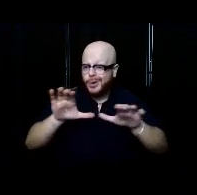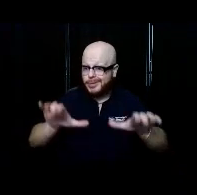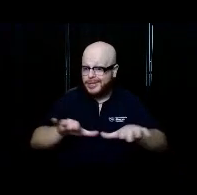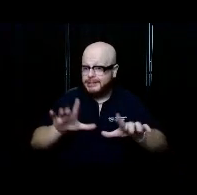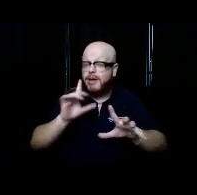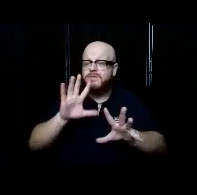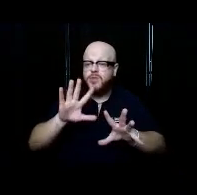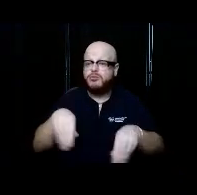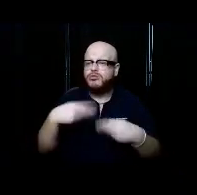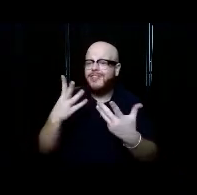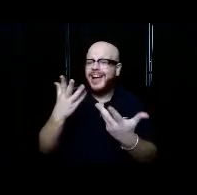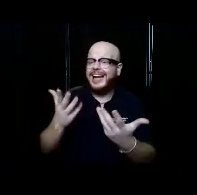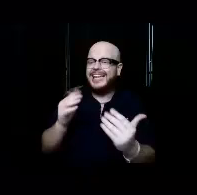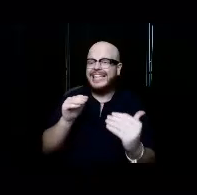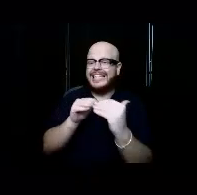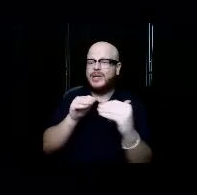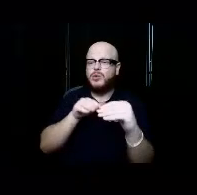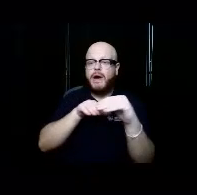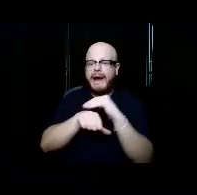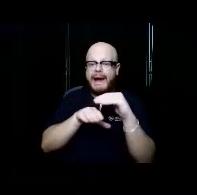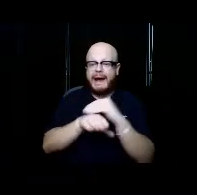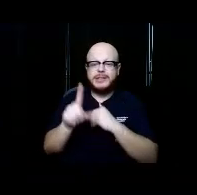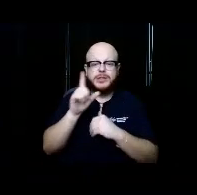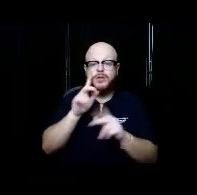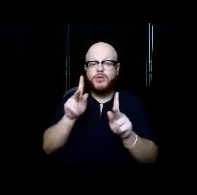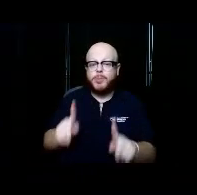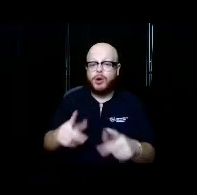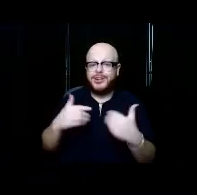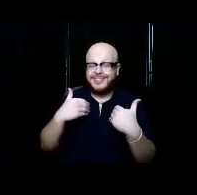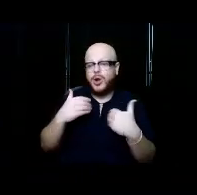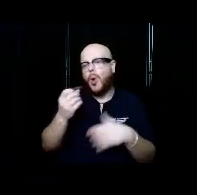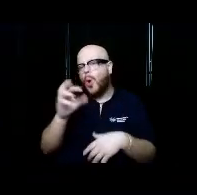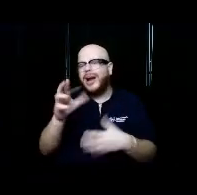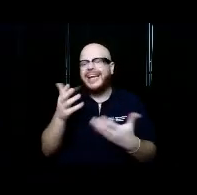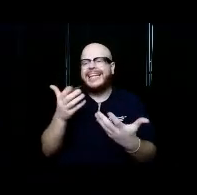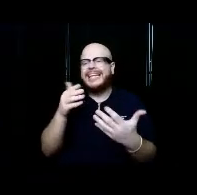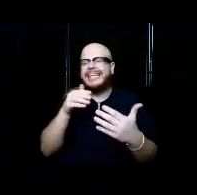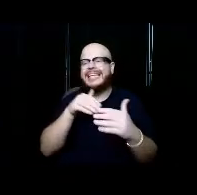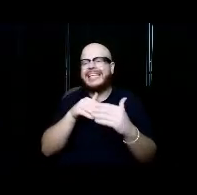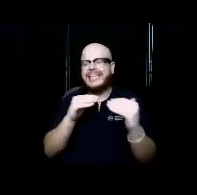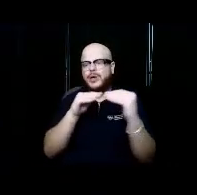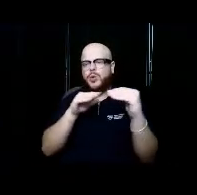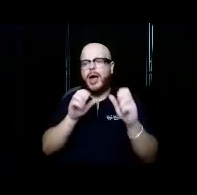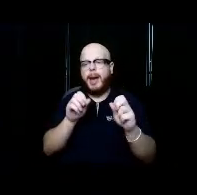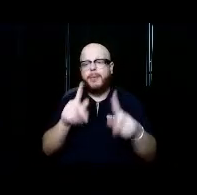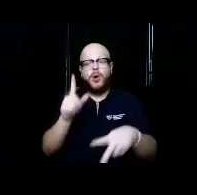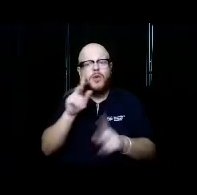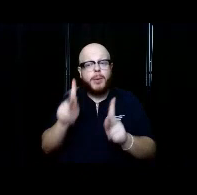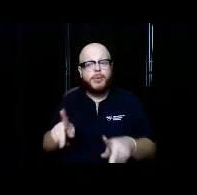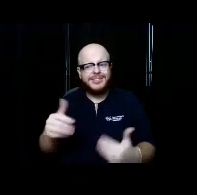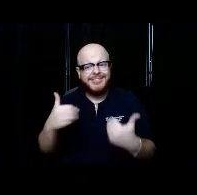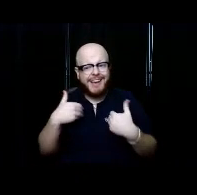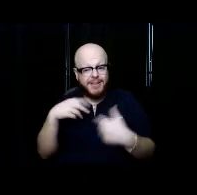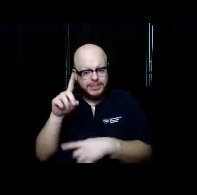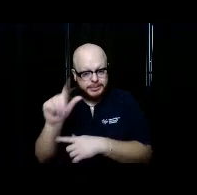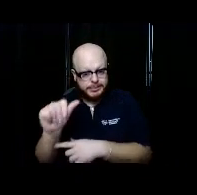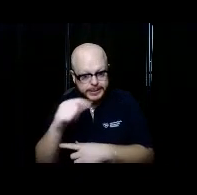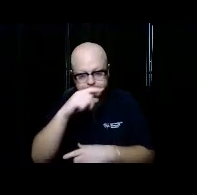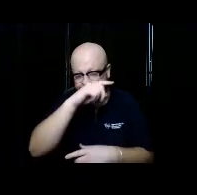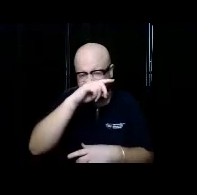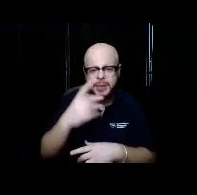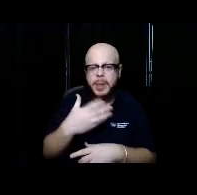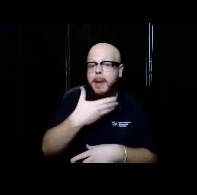person with a disability. It's a best practice for organizations to include a statement on how to request